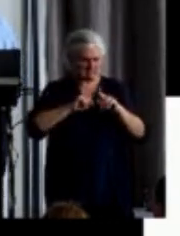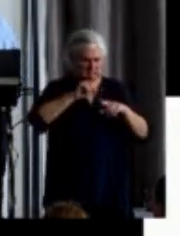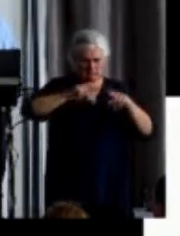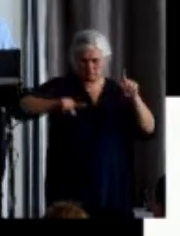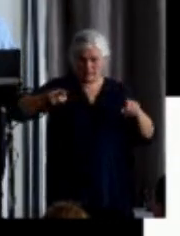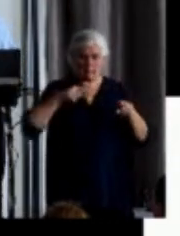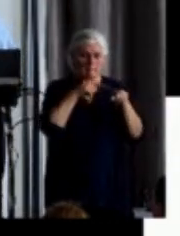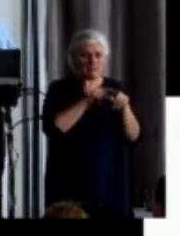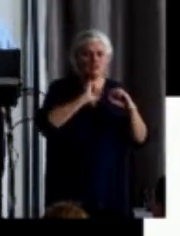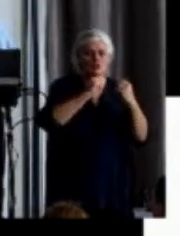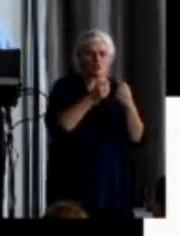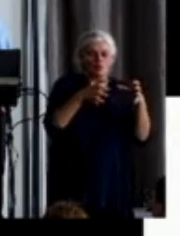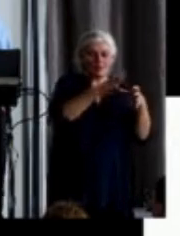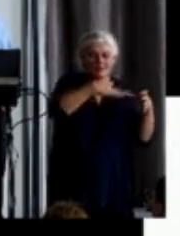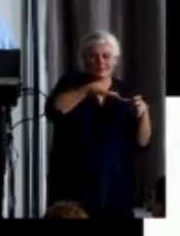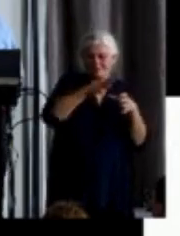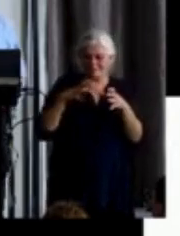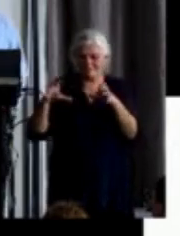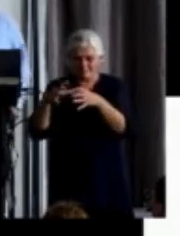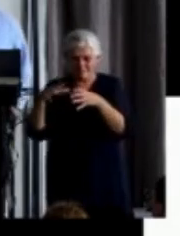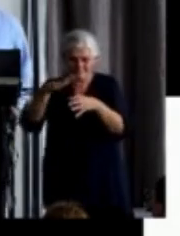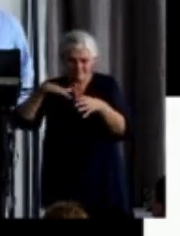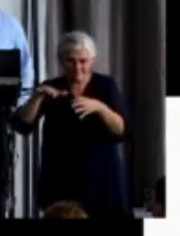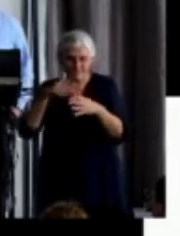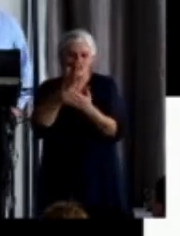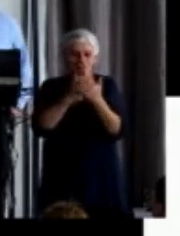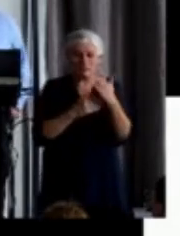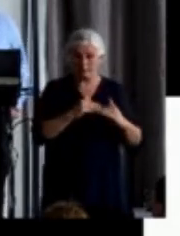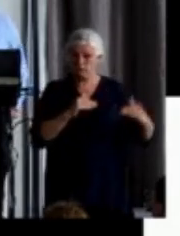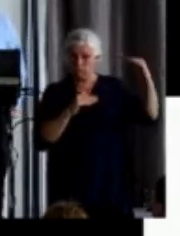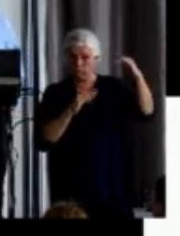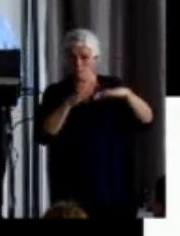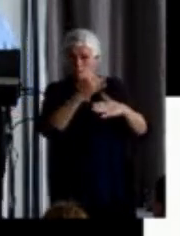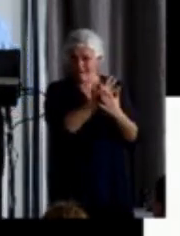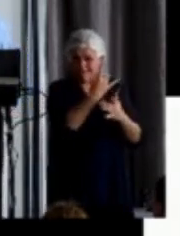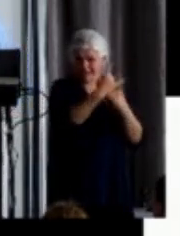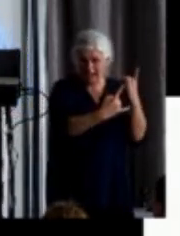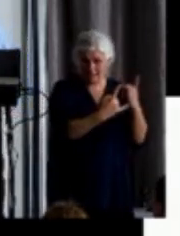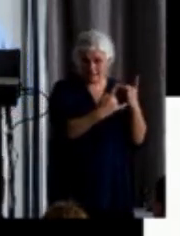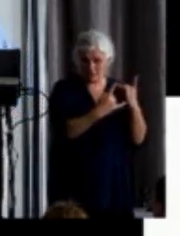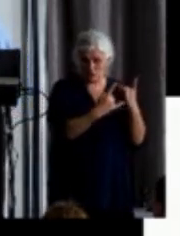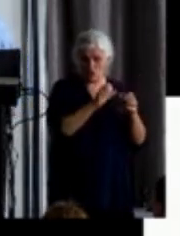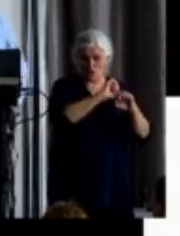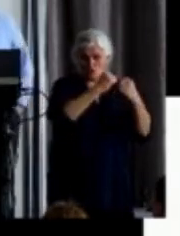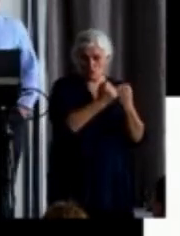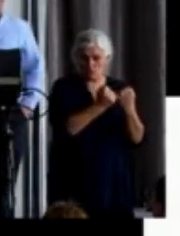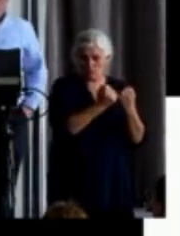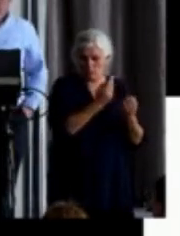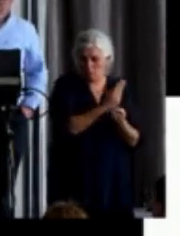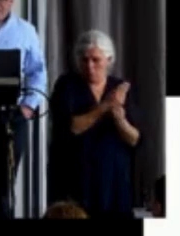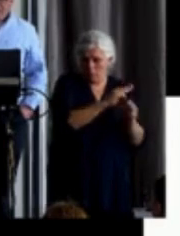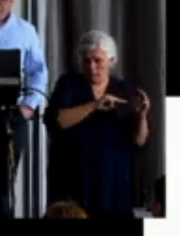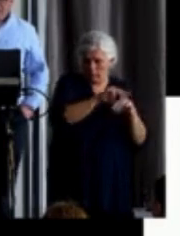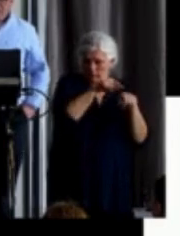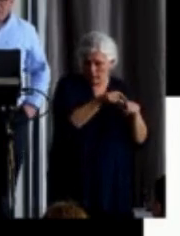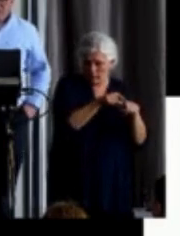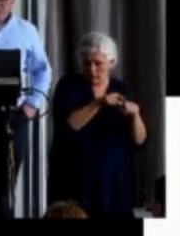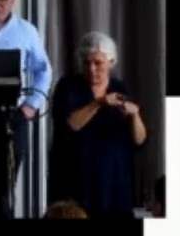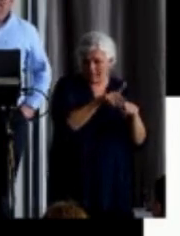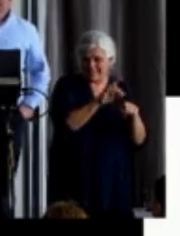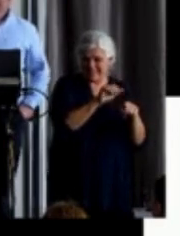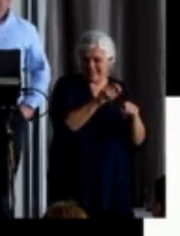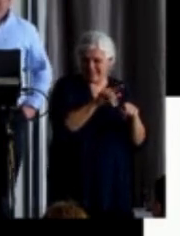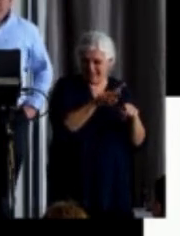social groups. For many chronic diseases, the prevalence is higher in social disadvantaged groups, and these groups may also experience